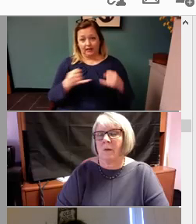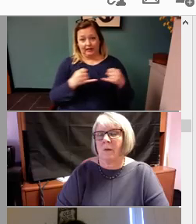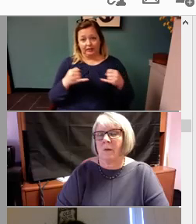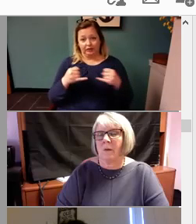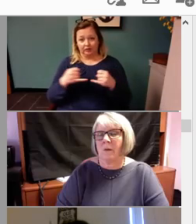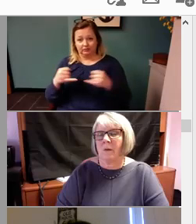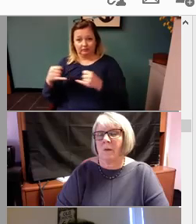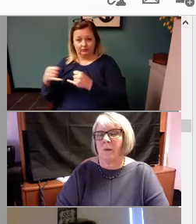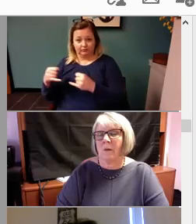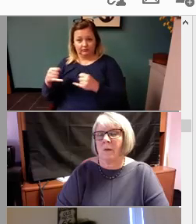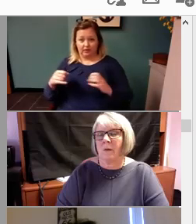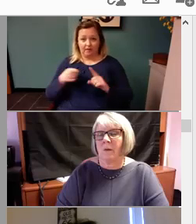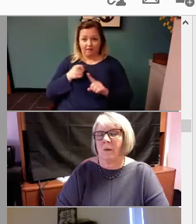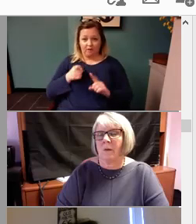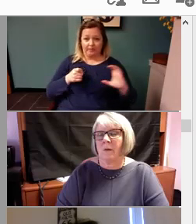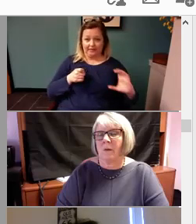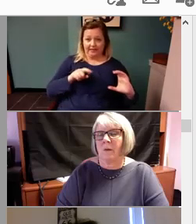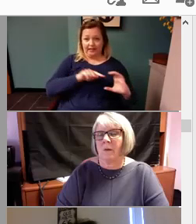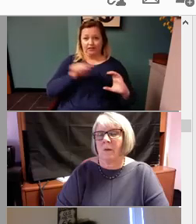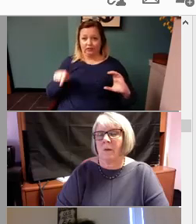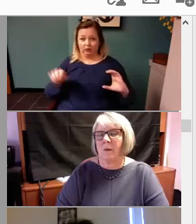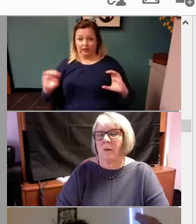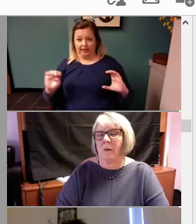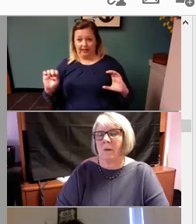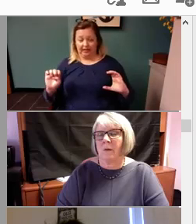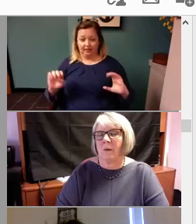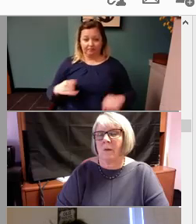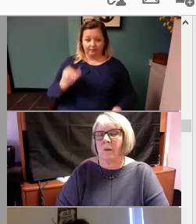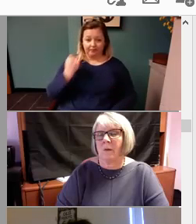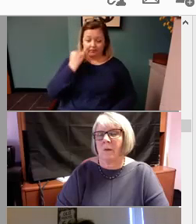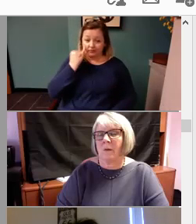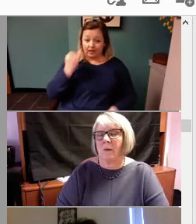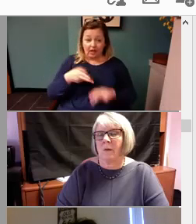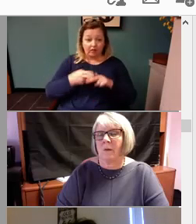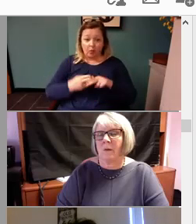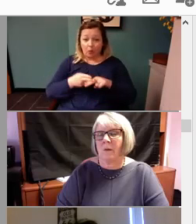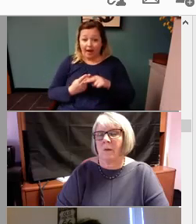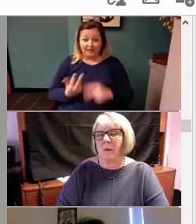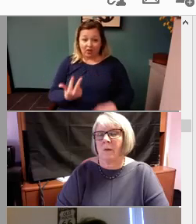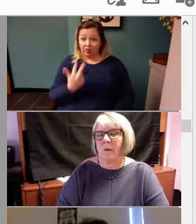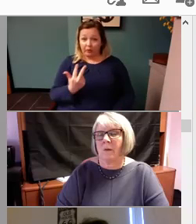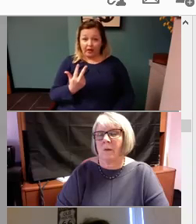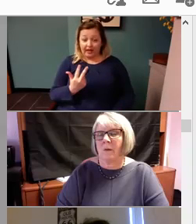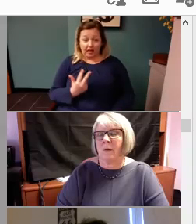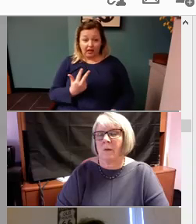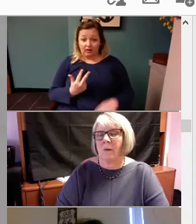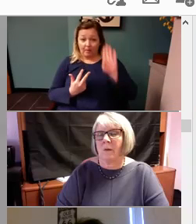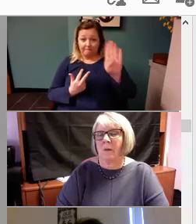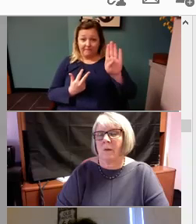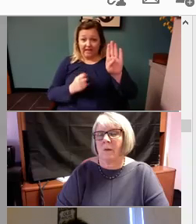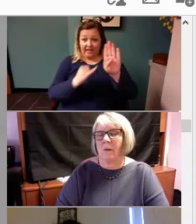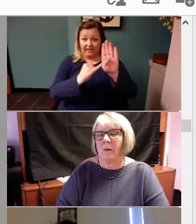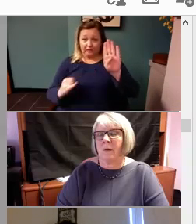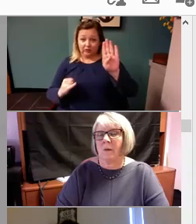3, if the weight is 3 in this case, let's say from B to E, we insert 2 dummy nodes and so on. So